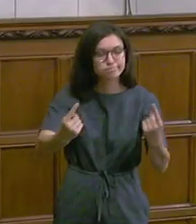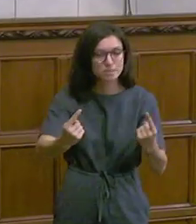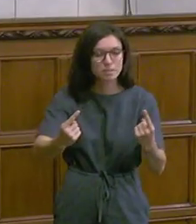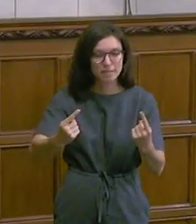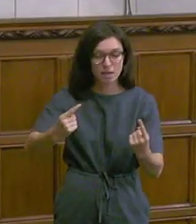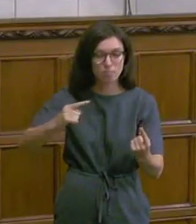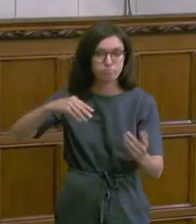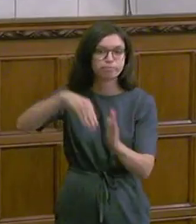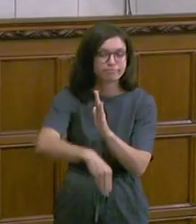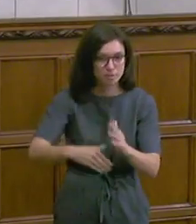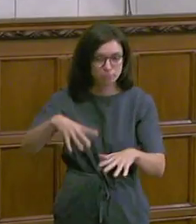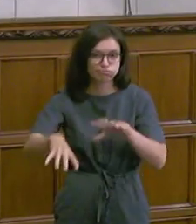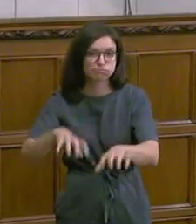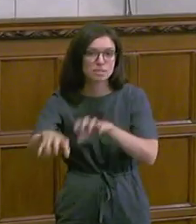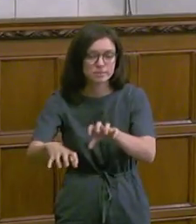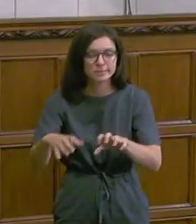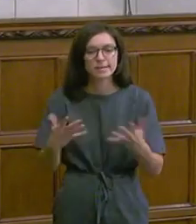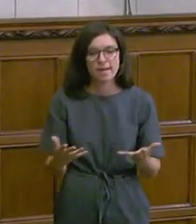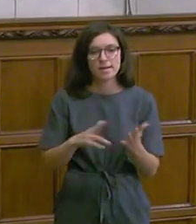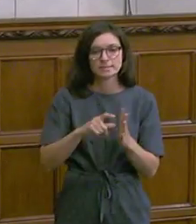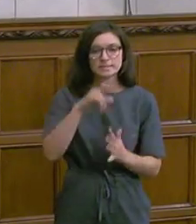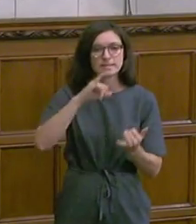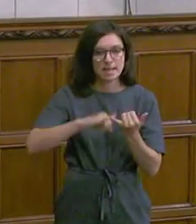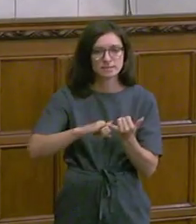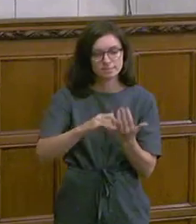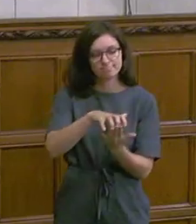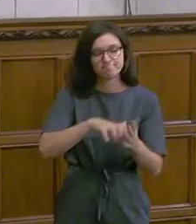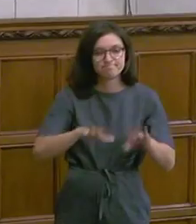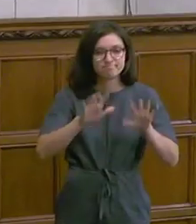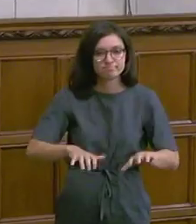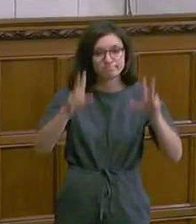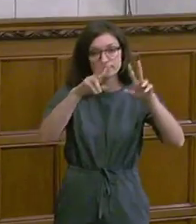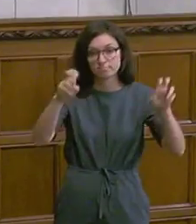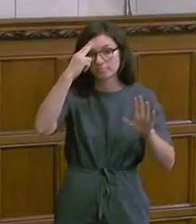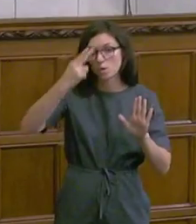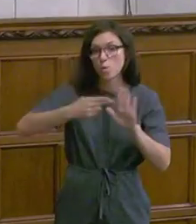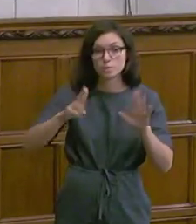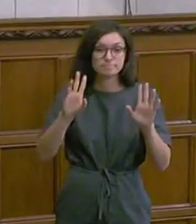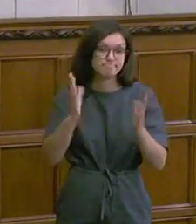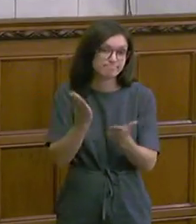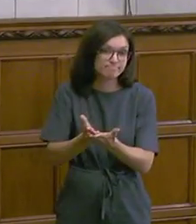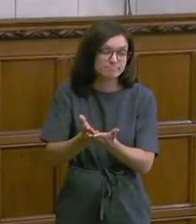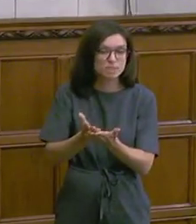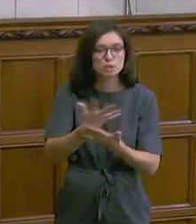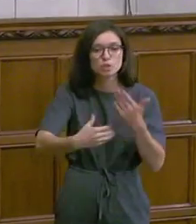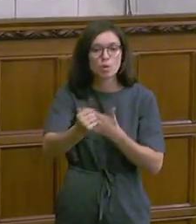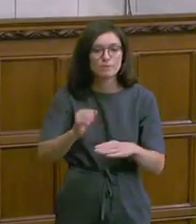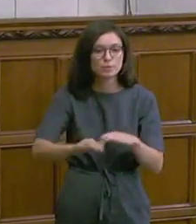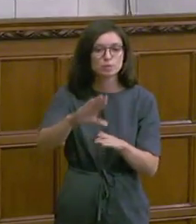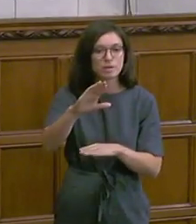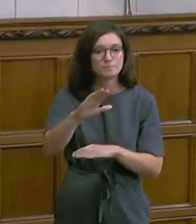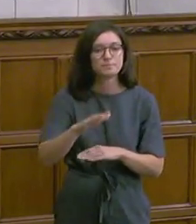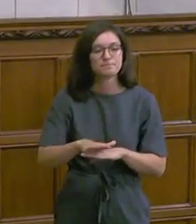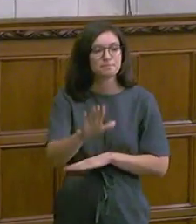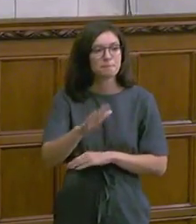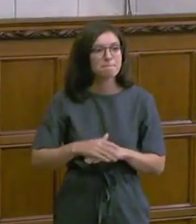Deaf Children's Society rightly refer to as stolen futures. Local authority spending on services